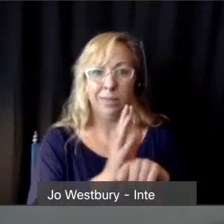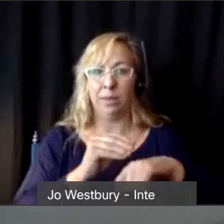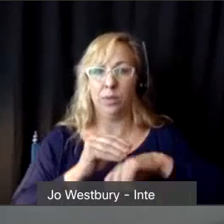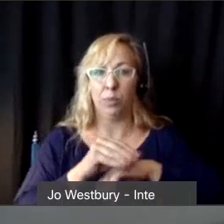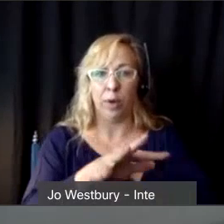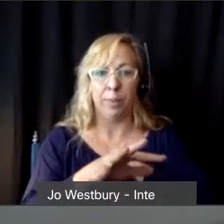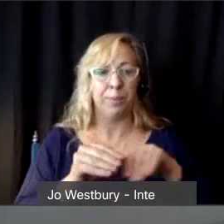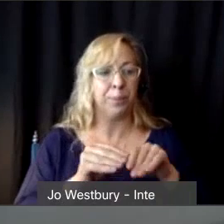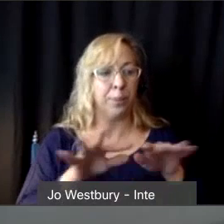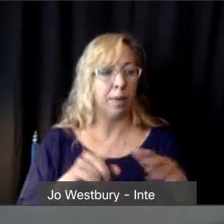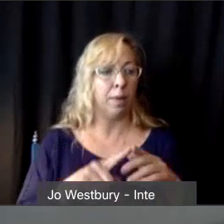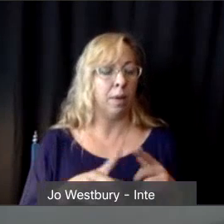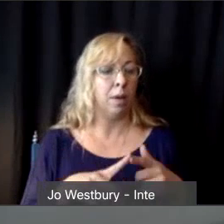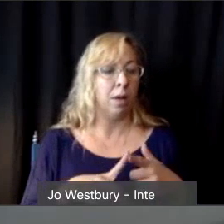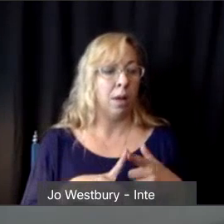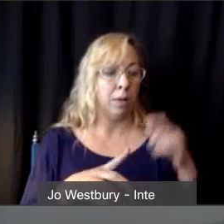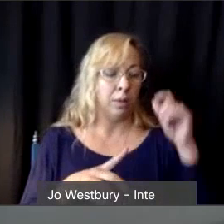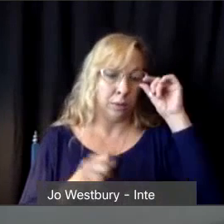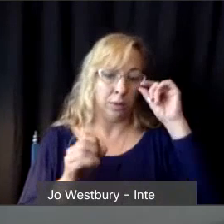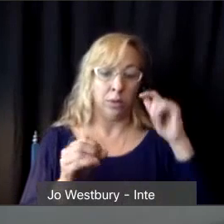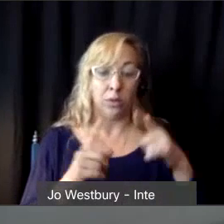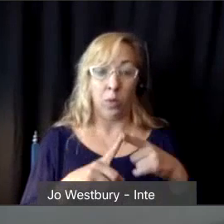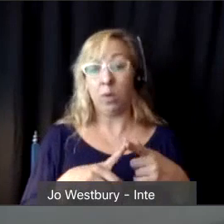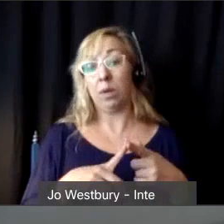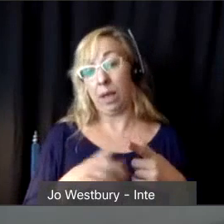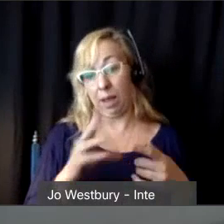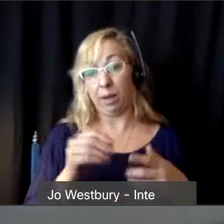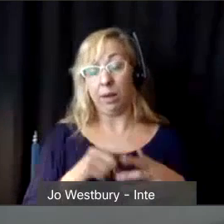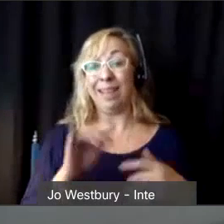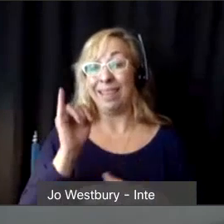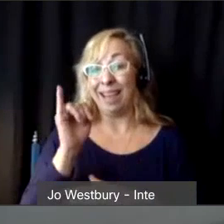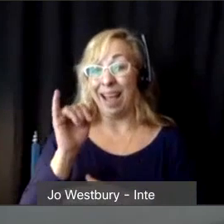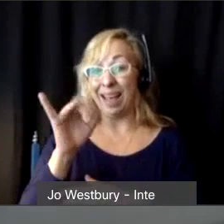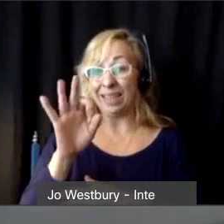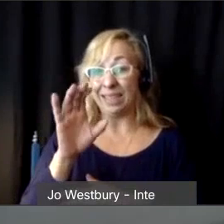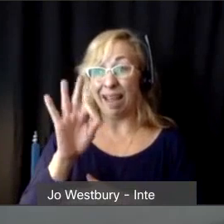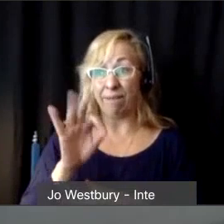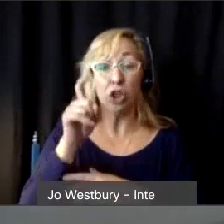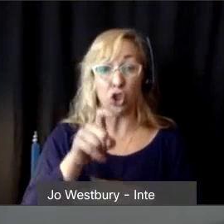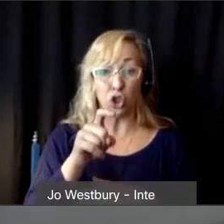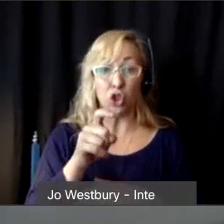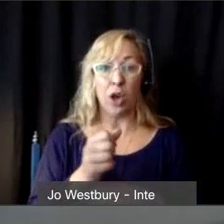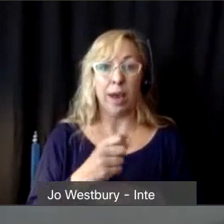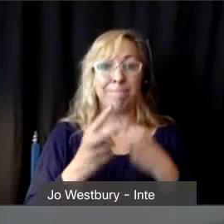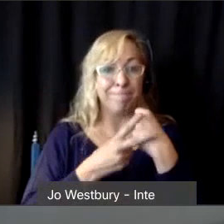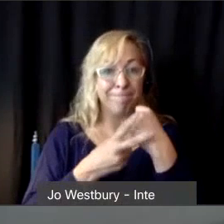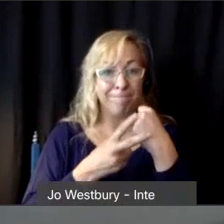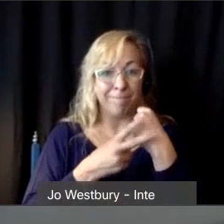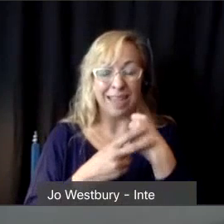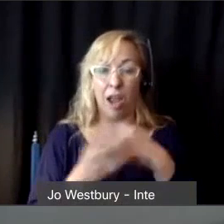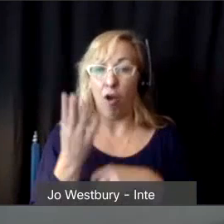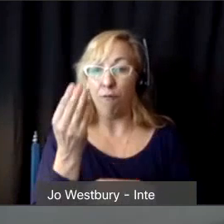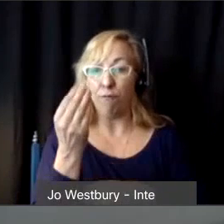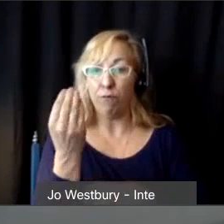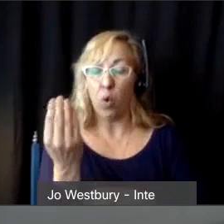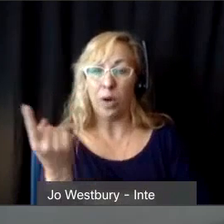Lastly, the ICF should ensure that they have a 14-day supply of all the PPE that they would